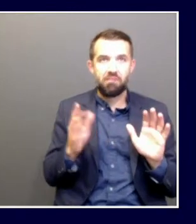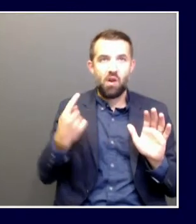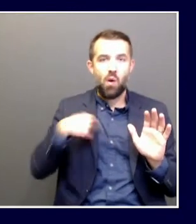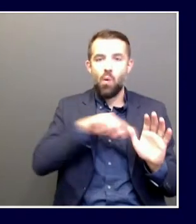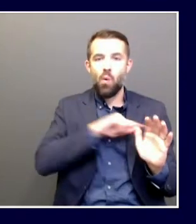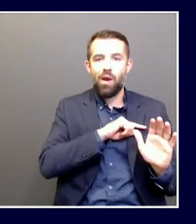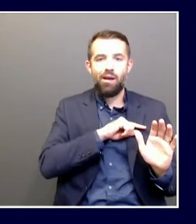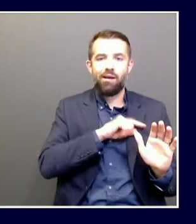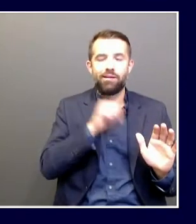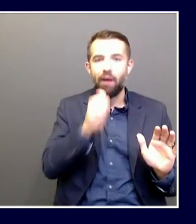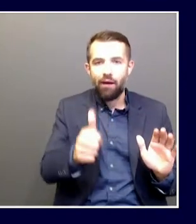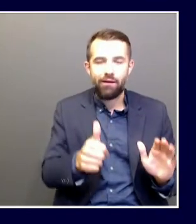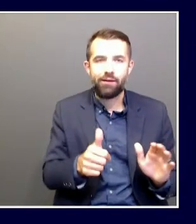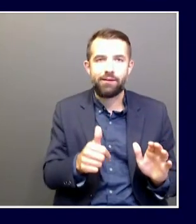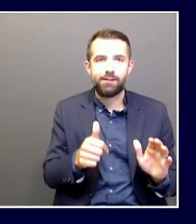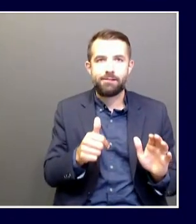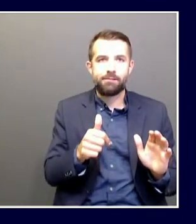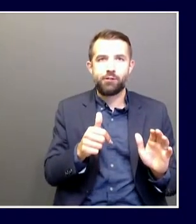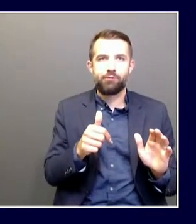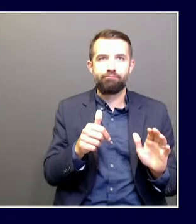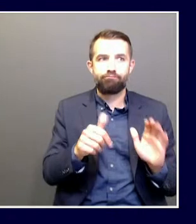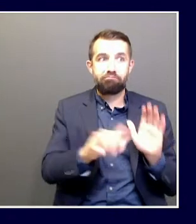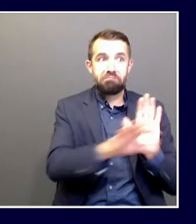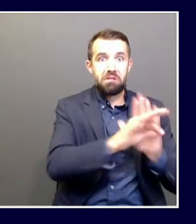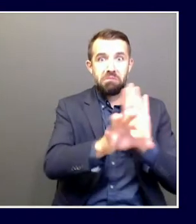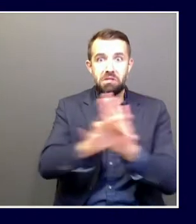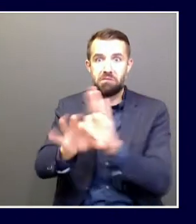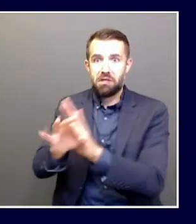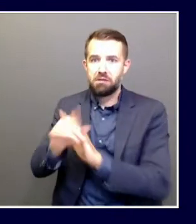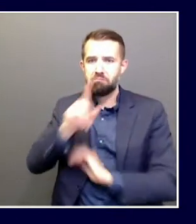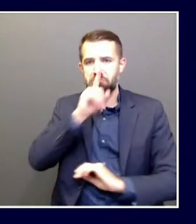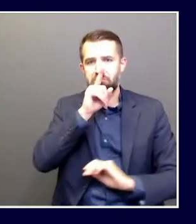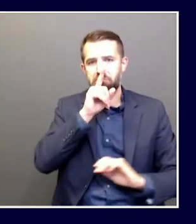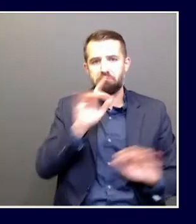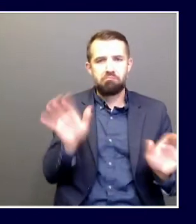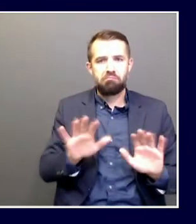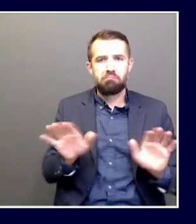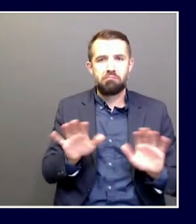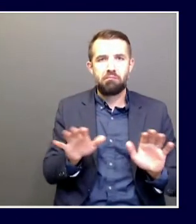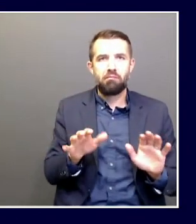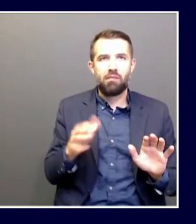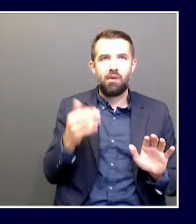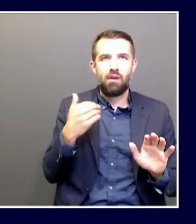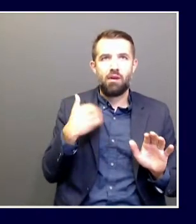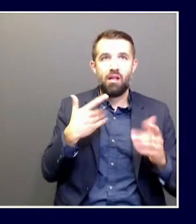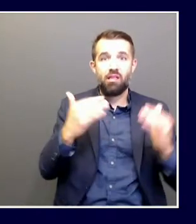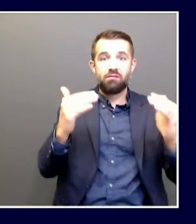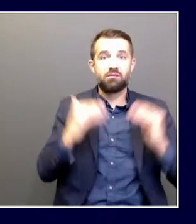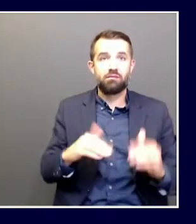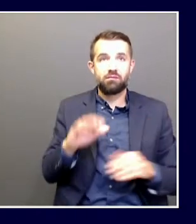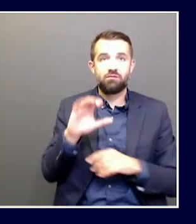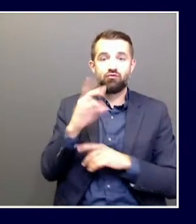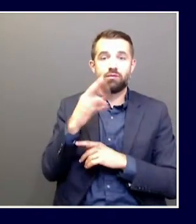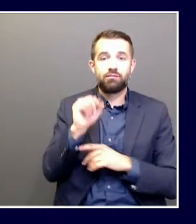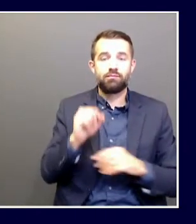Thank you. Yep. Let me close out by going to Chris Costa.